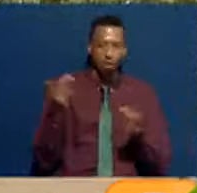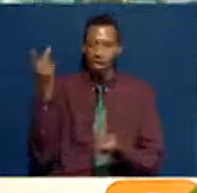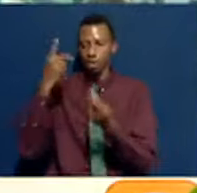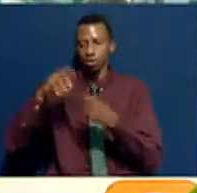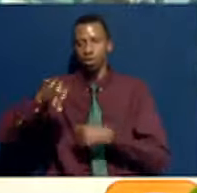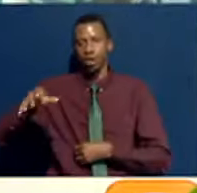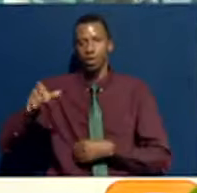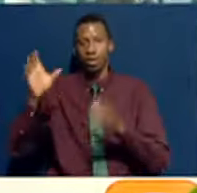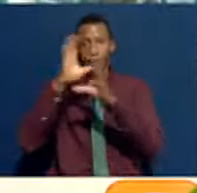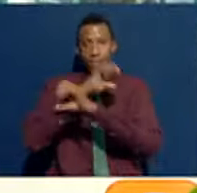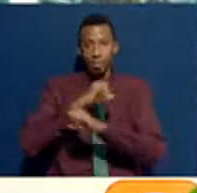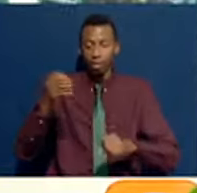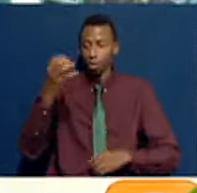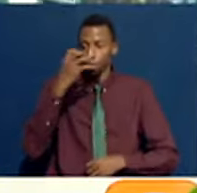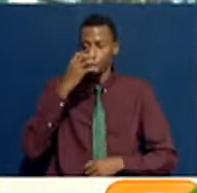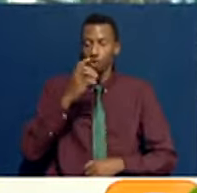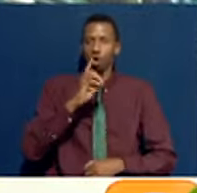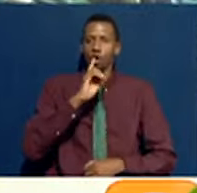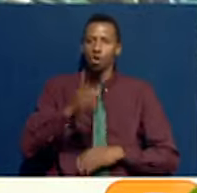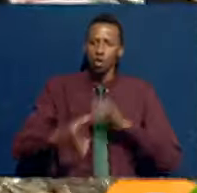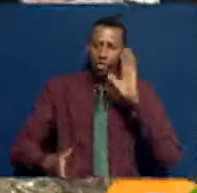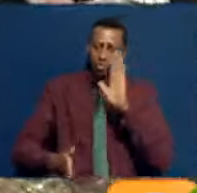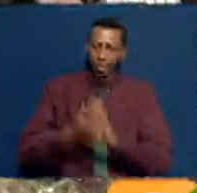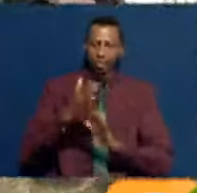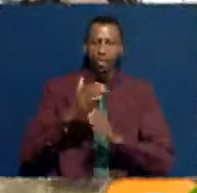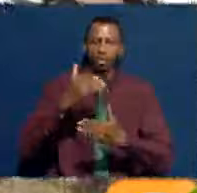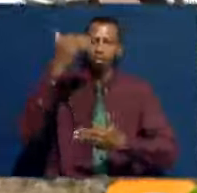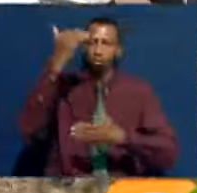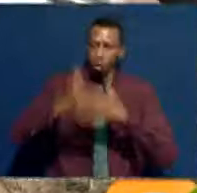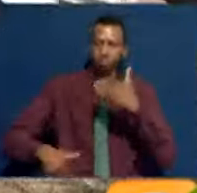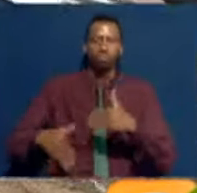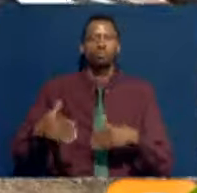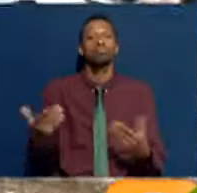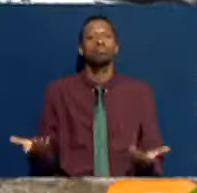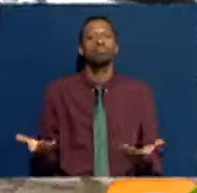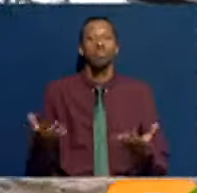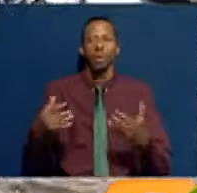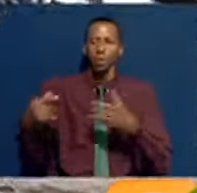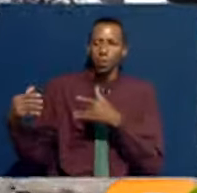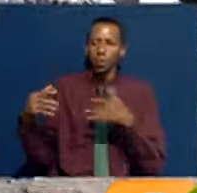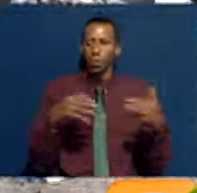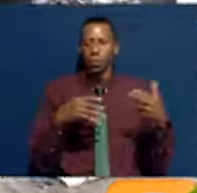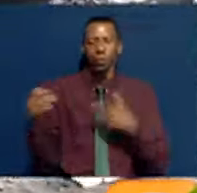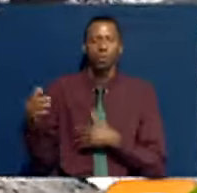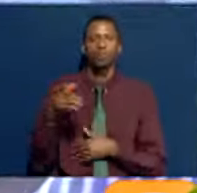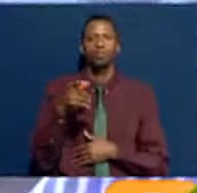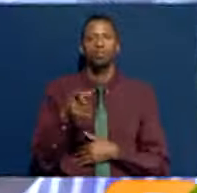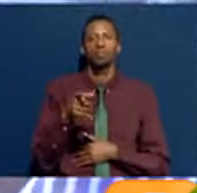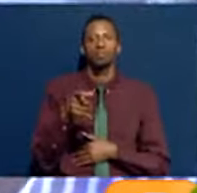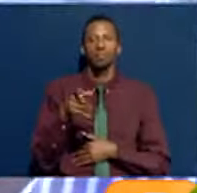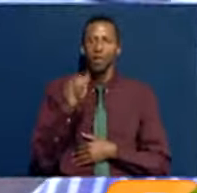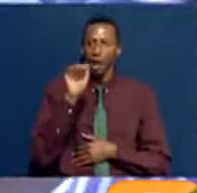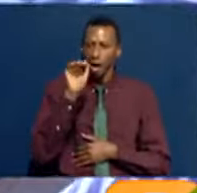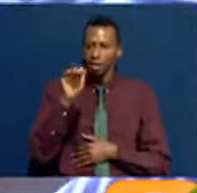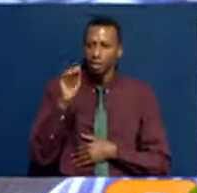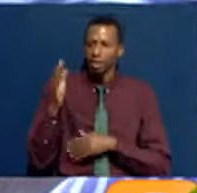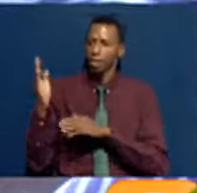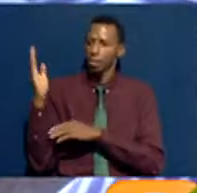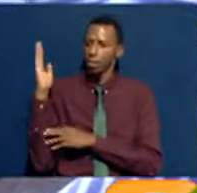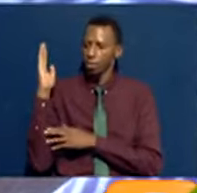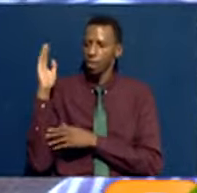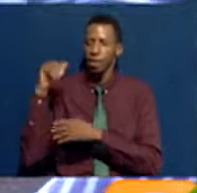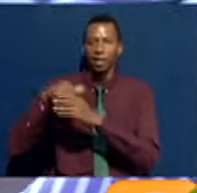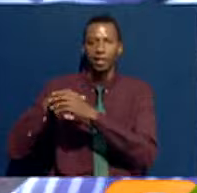for an immediate end of the border clashes and directed Interior CS Professor Kindiki Kithure to quickly contain